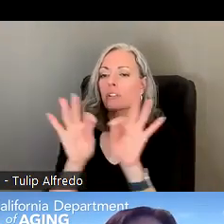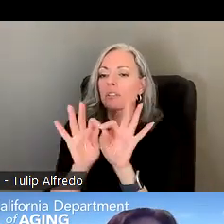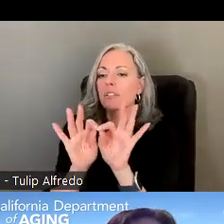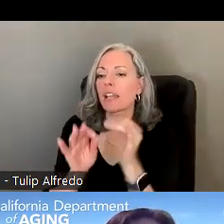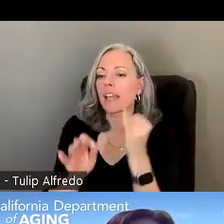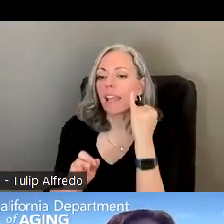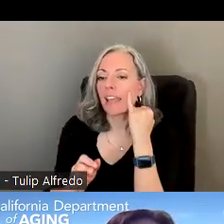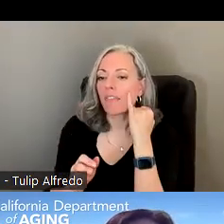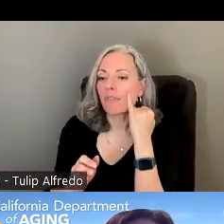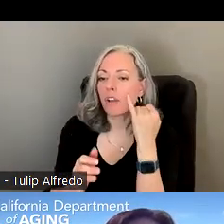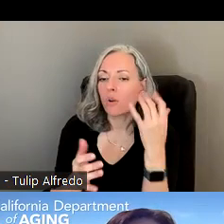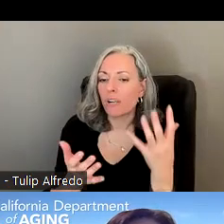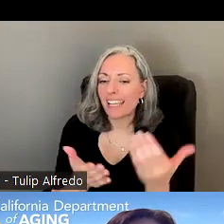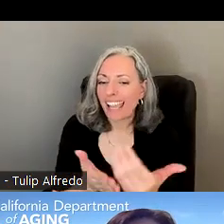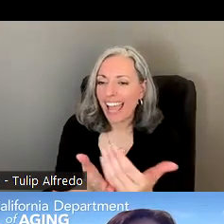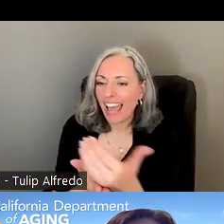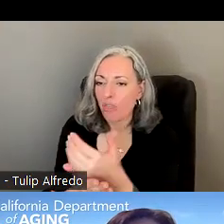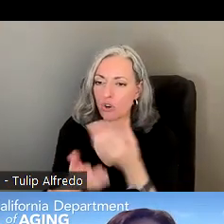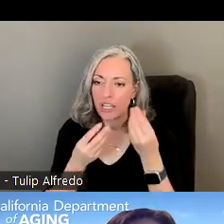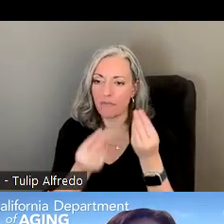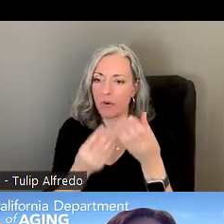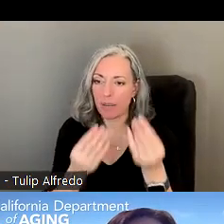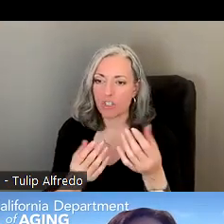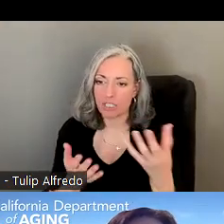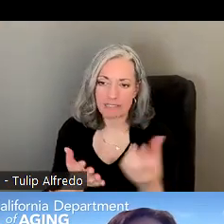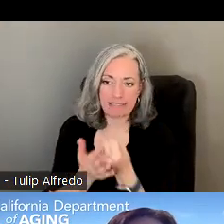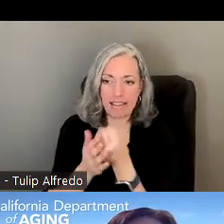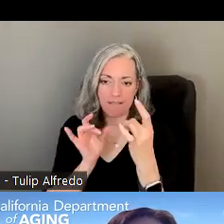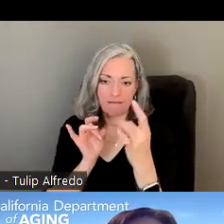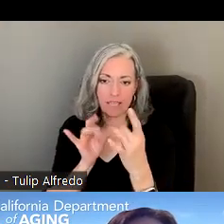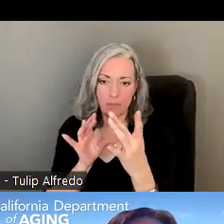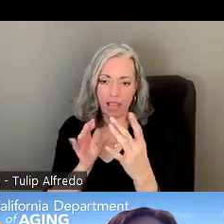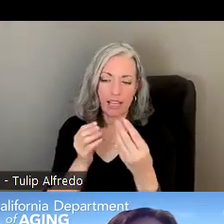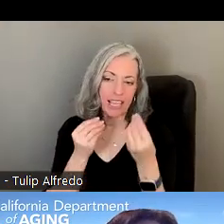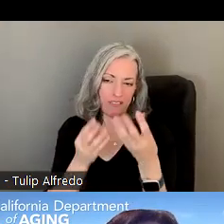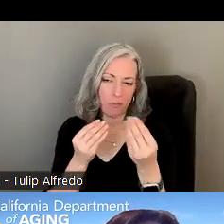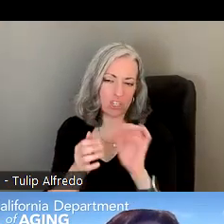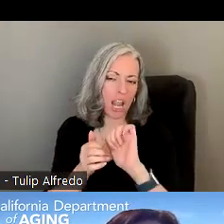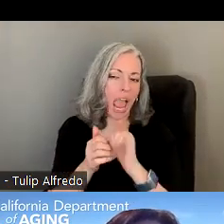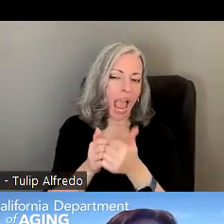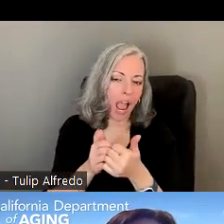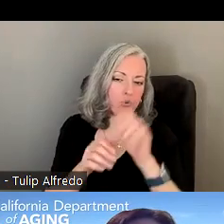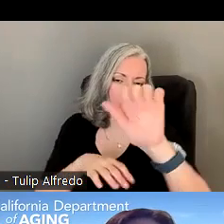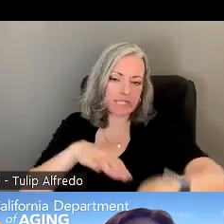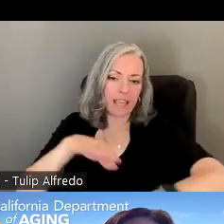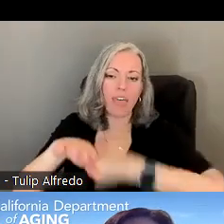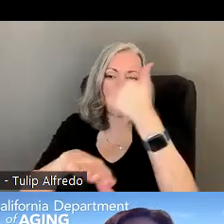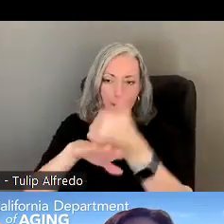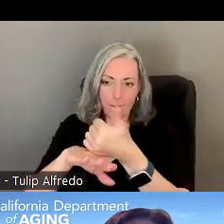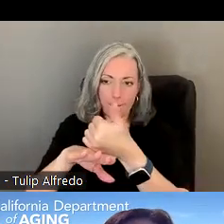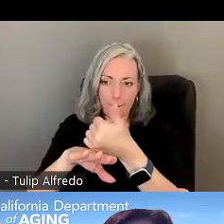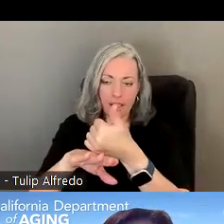we gather this information and take recommendations and feedback, how then do we integrate that and demonstrate